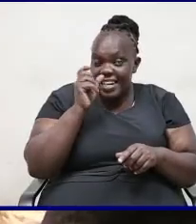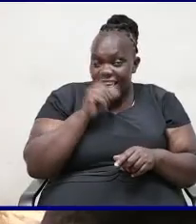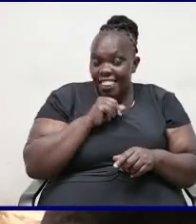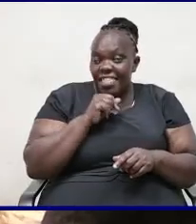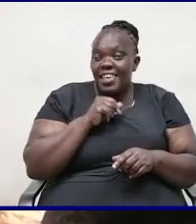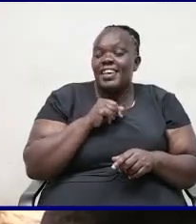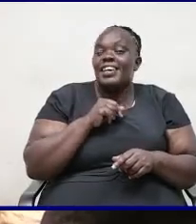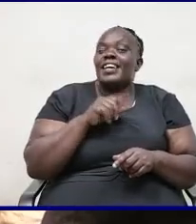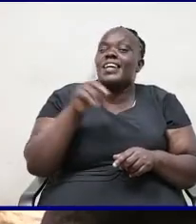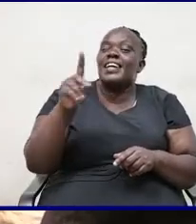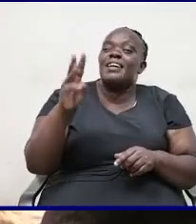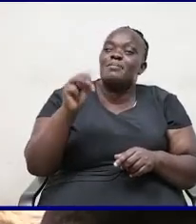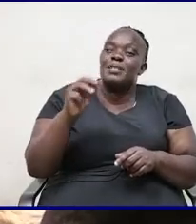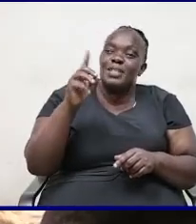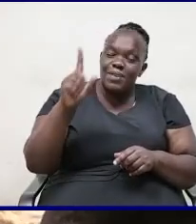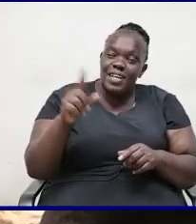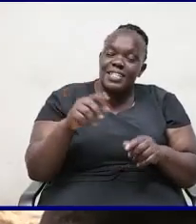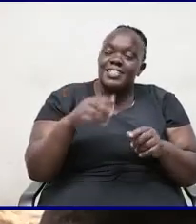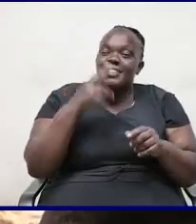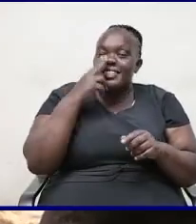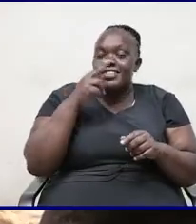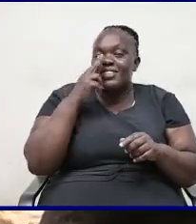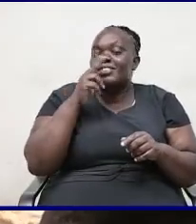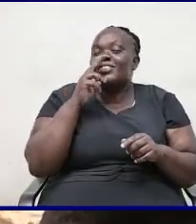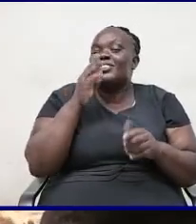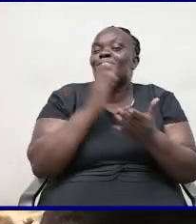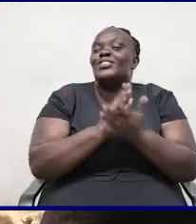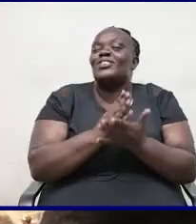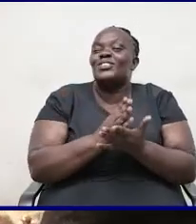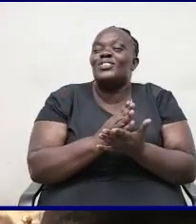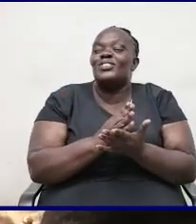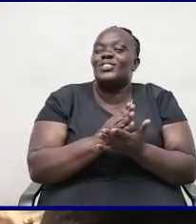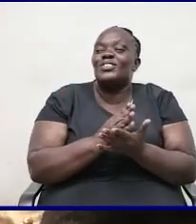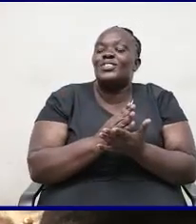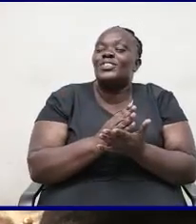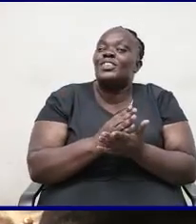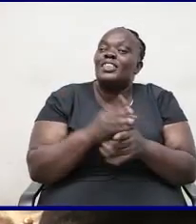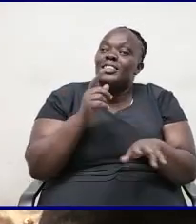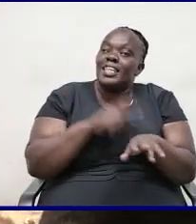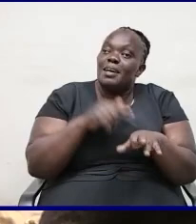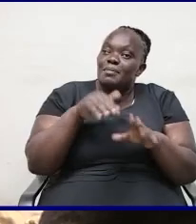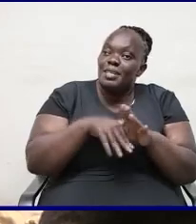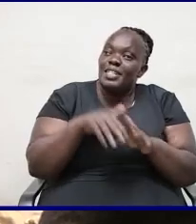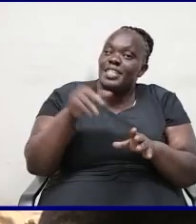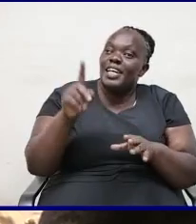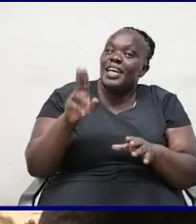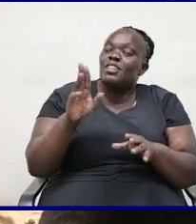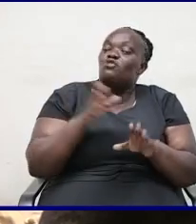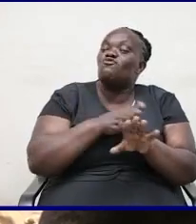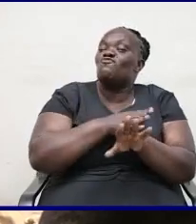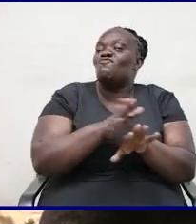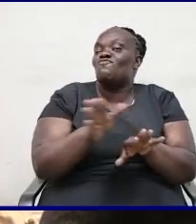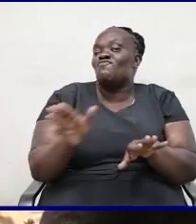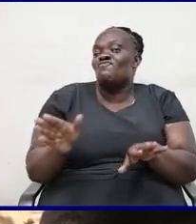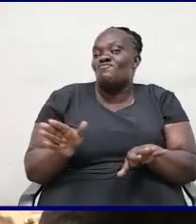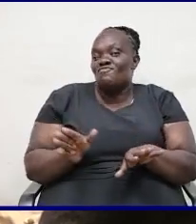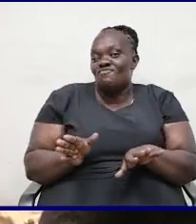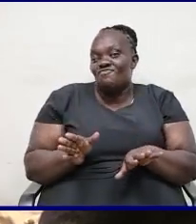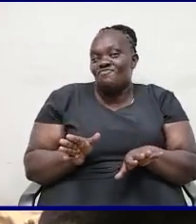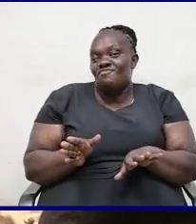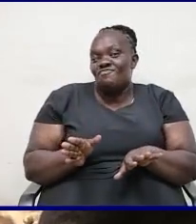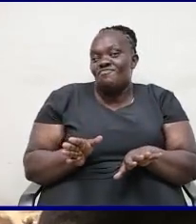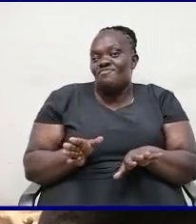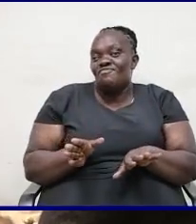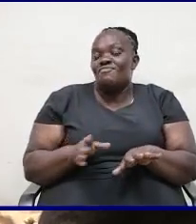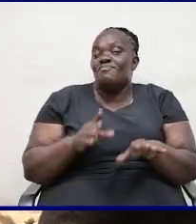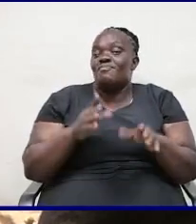hapo. Kilomita 1 hapo. Let me make you a joke chicheka kidogo. Yes. So when I was in KU, just to divert a little bit, Yes.